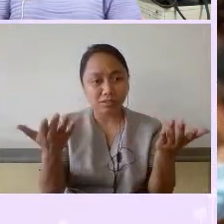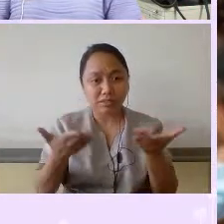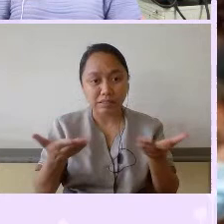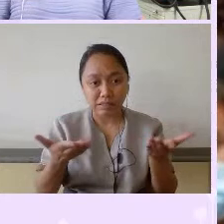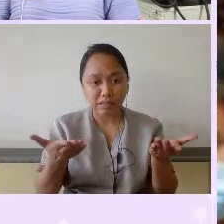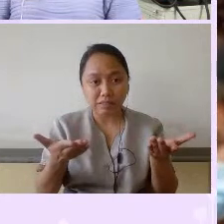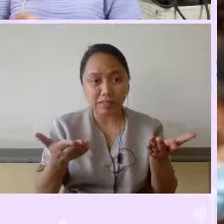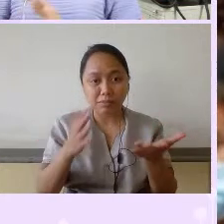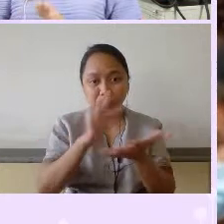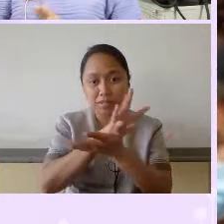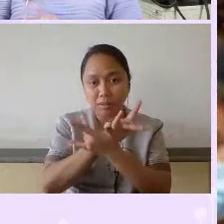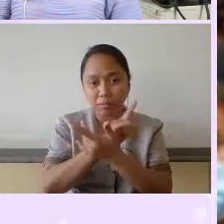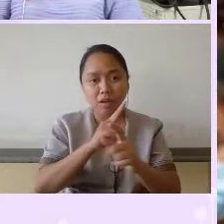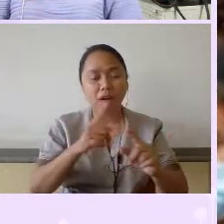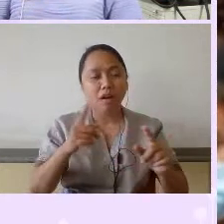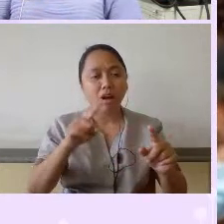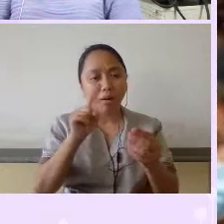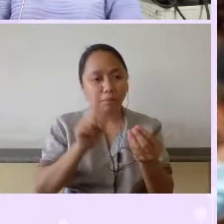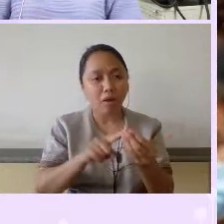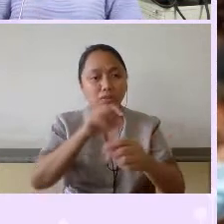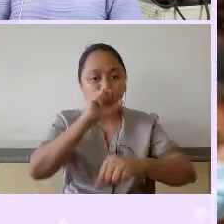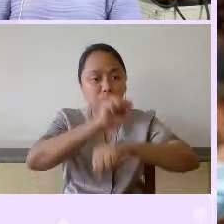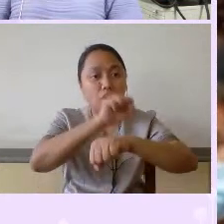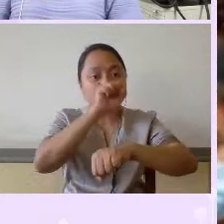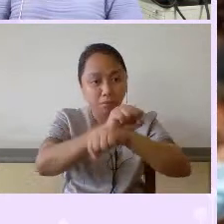of Local Employment will soon